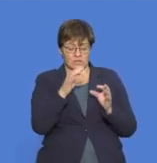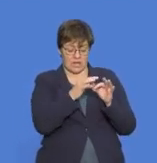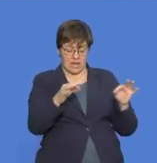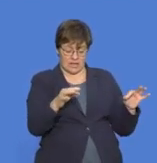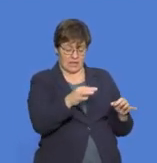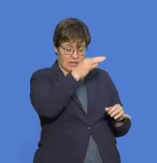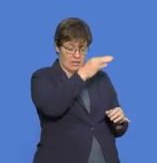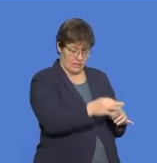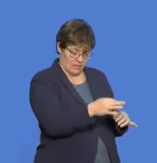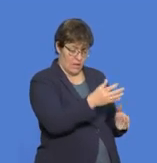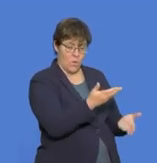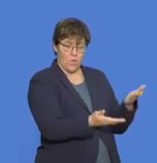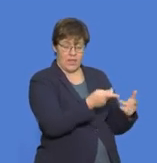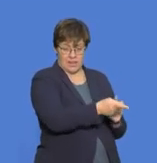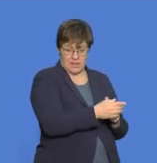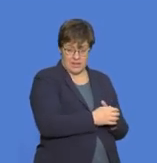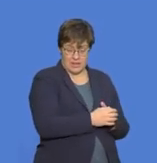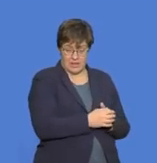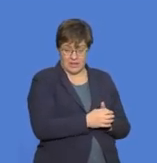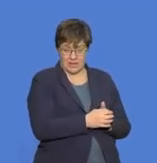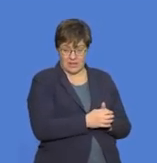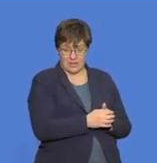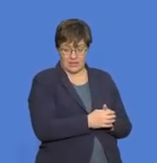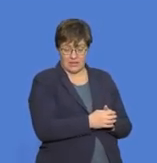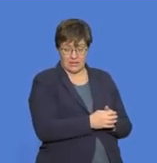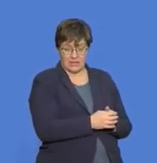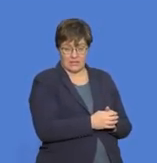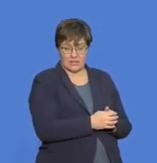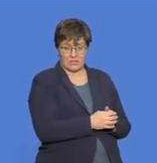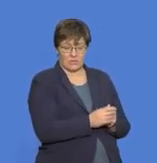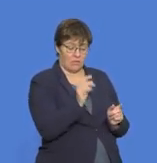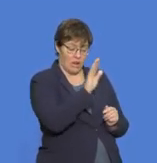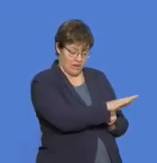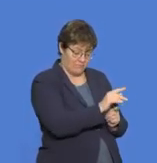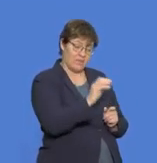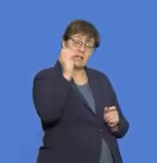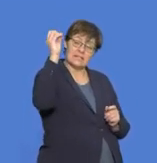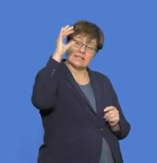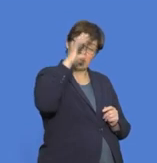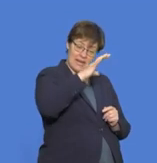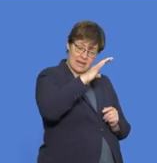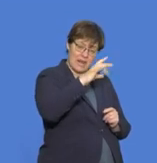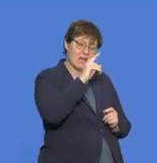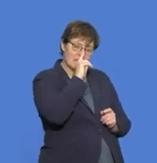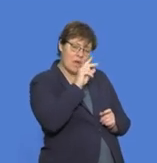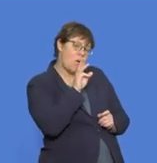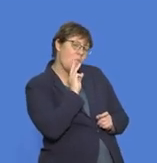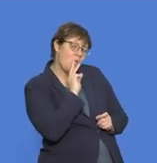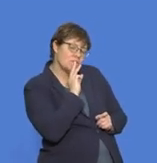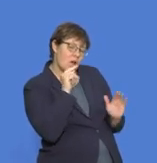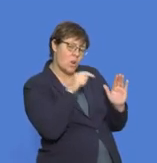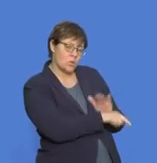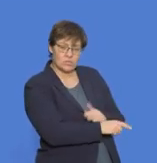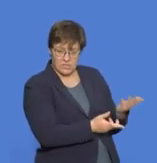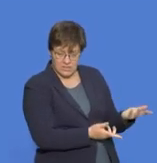twig in the sun, and then they looked to see how much water